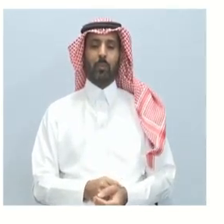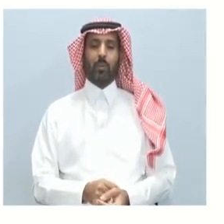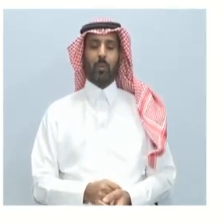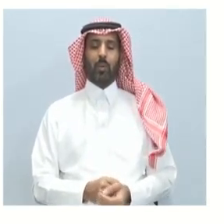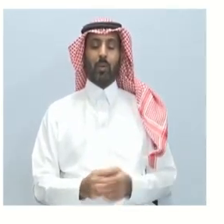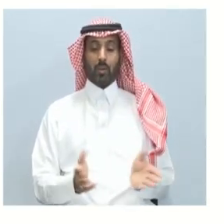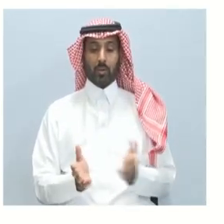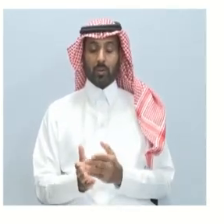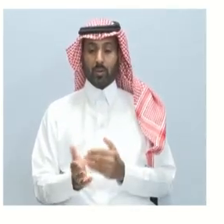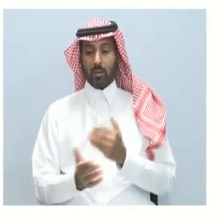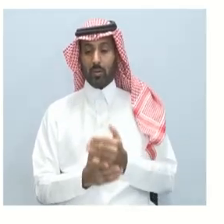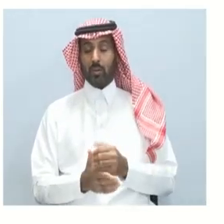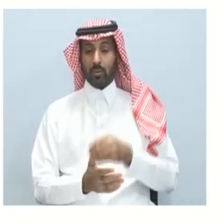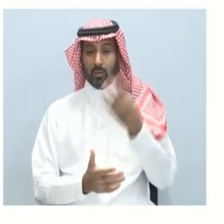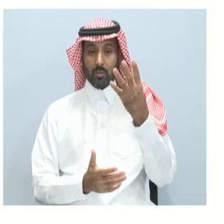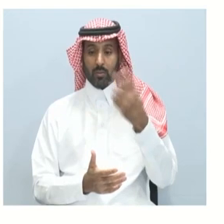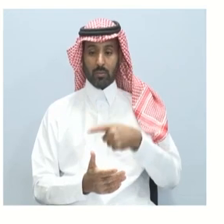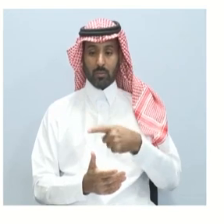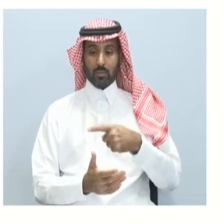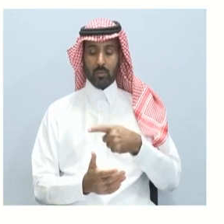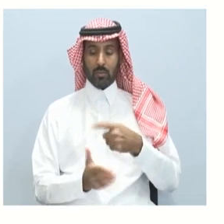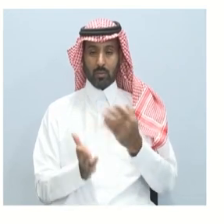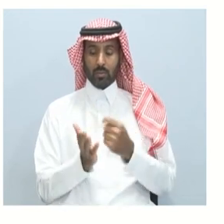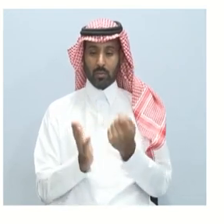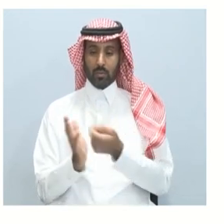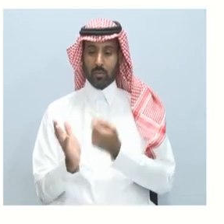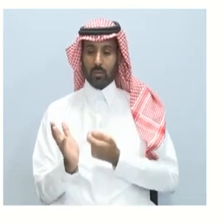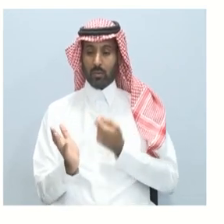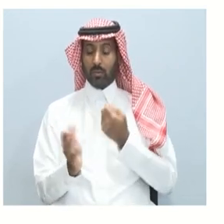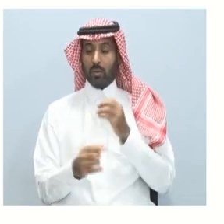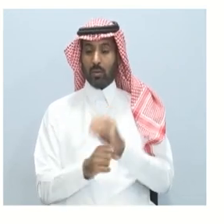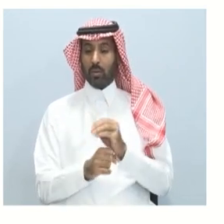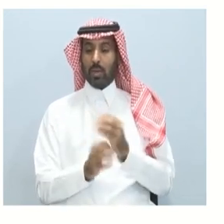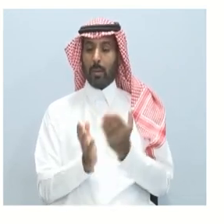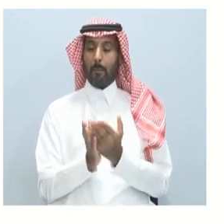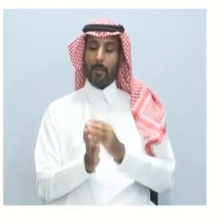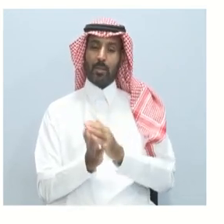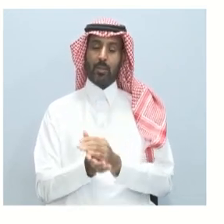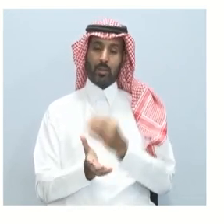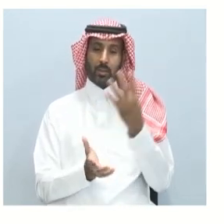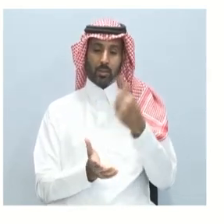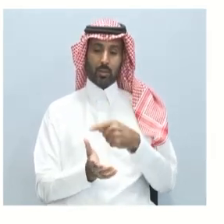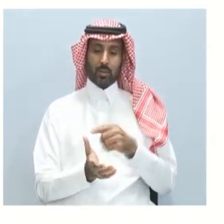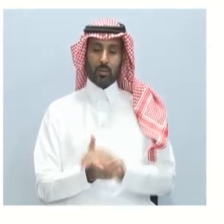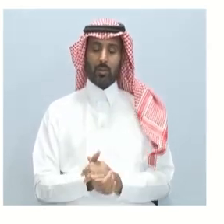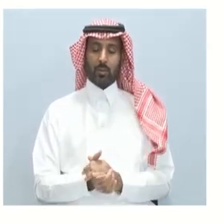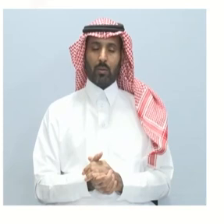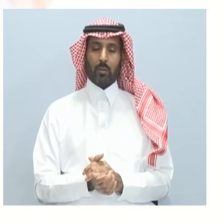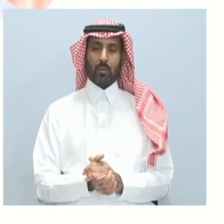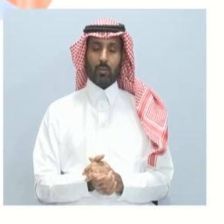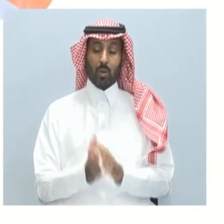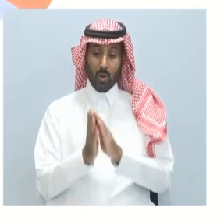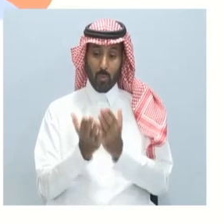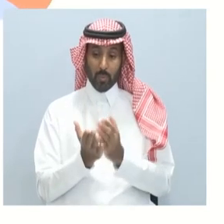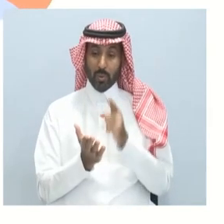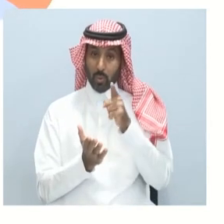we are going to move on to our writing lesson, which is on page number 14 here. Now, open your